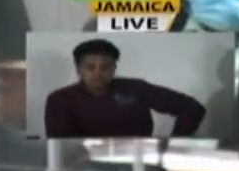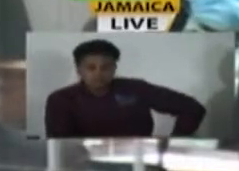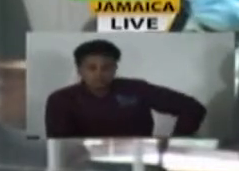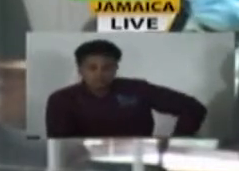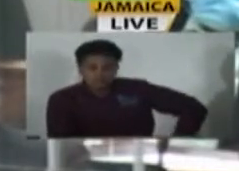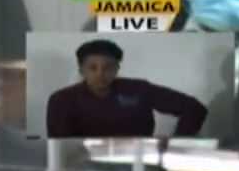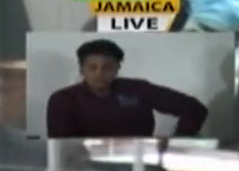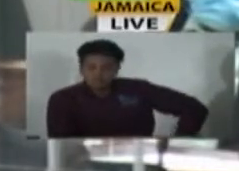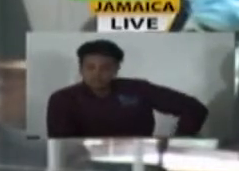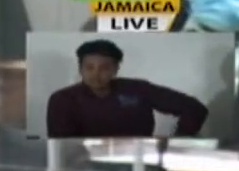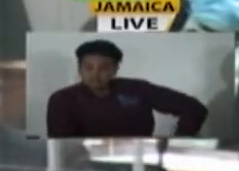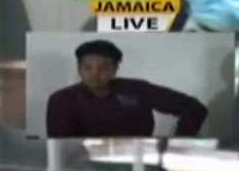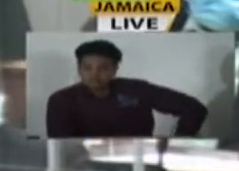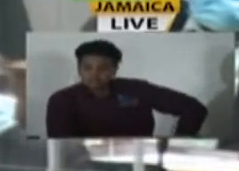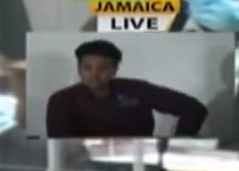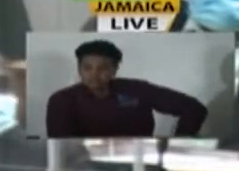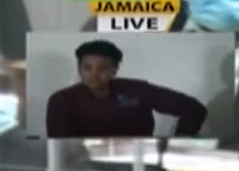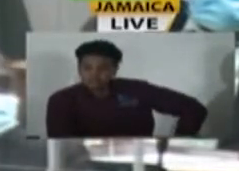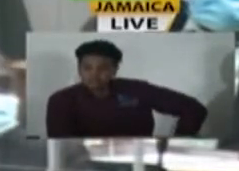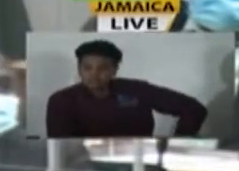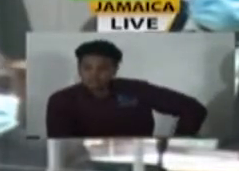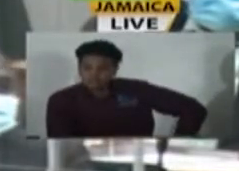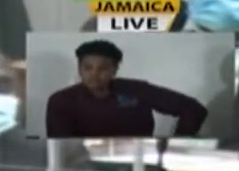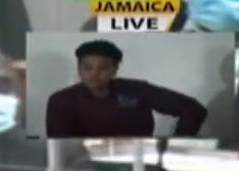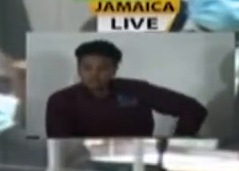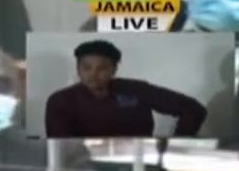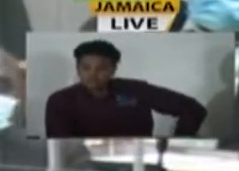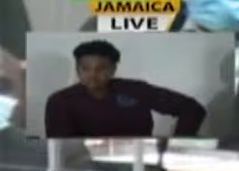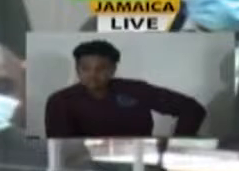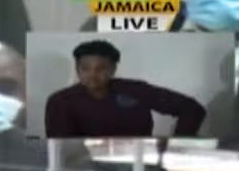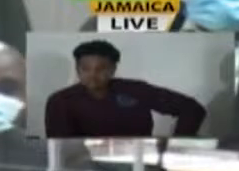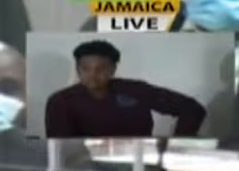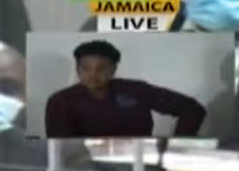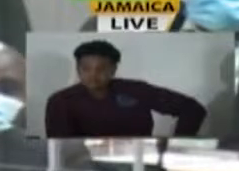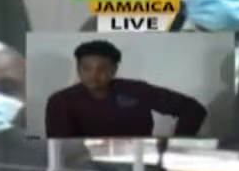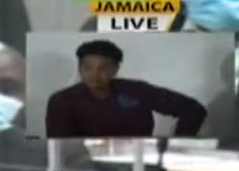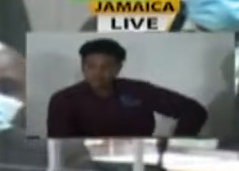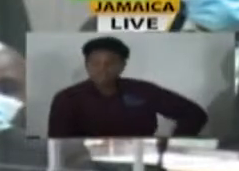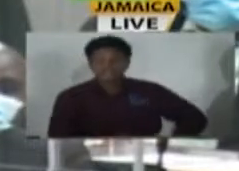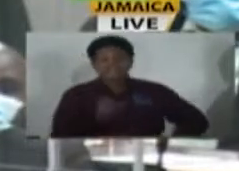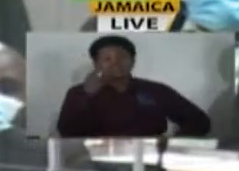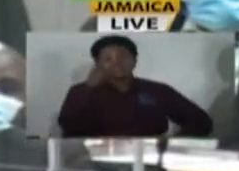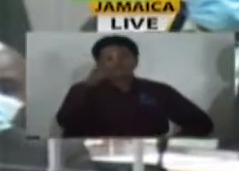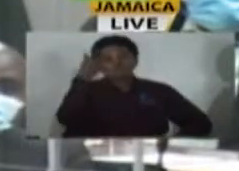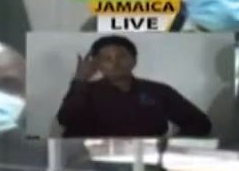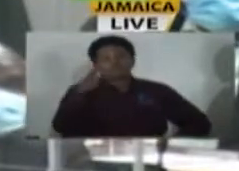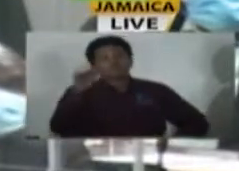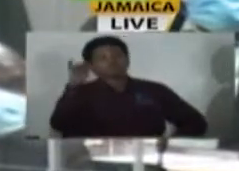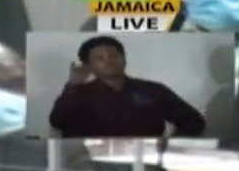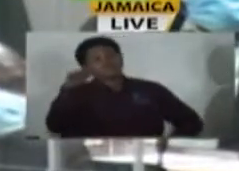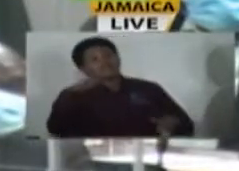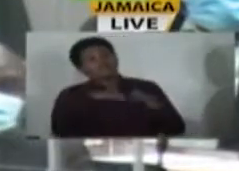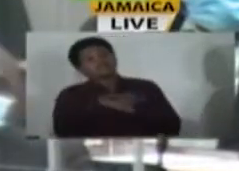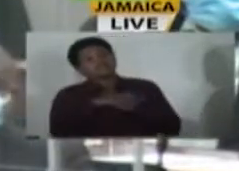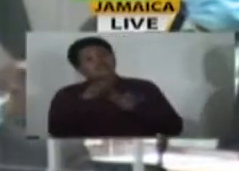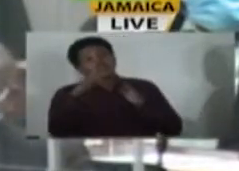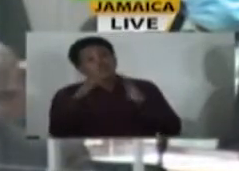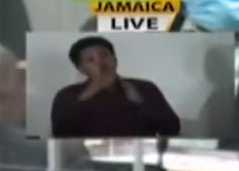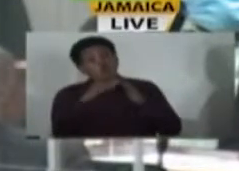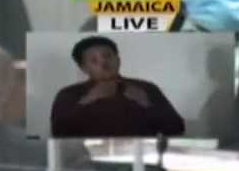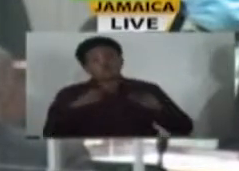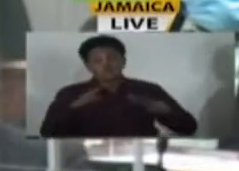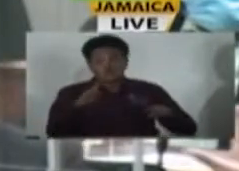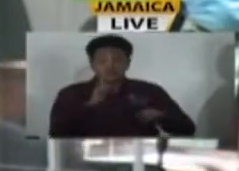If you fail to stay inside your place of residence